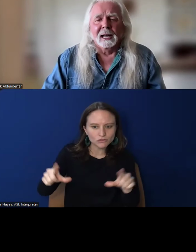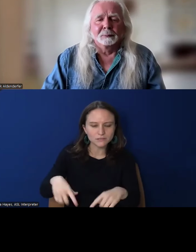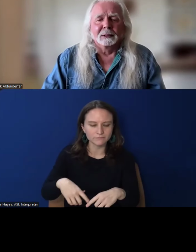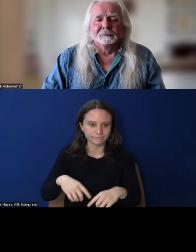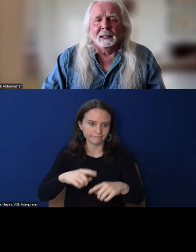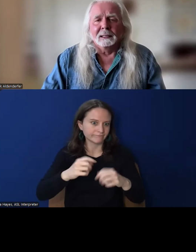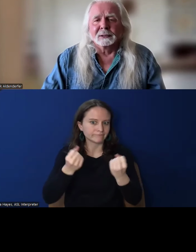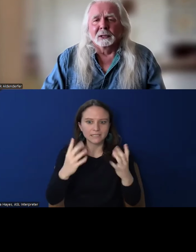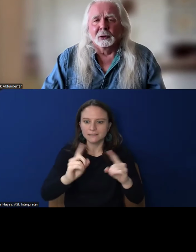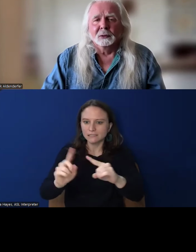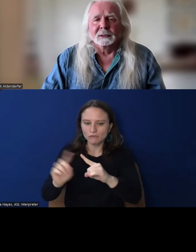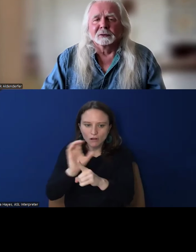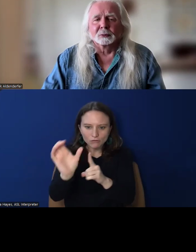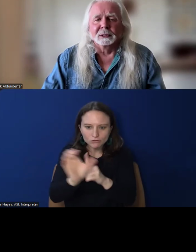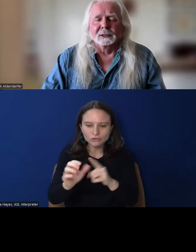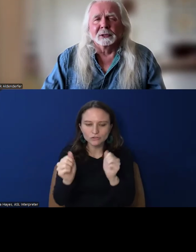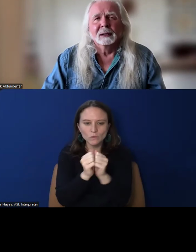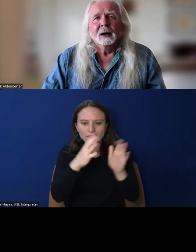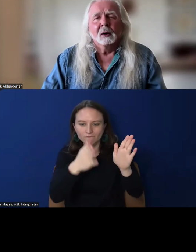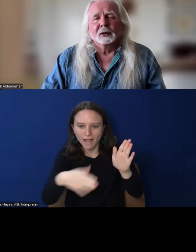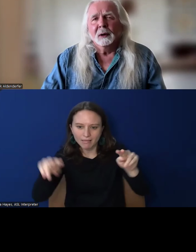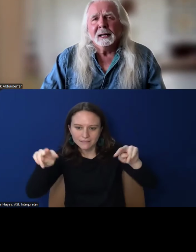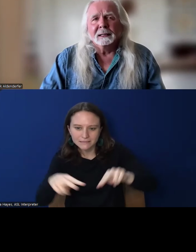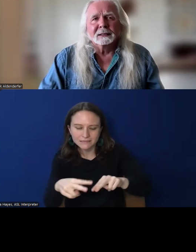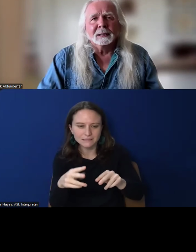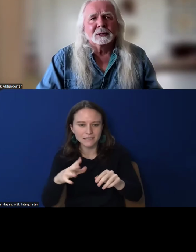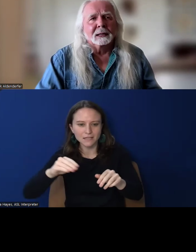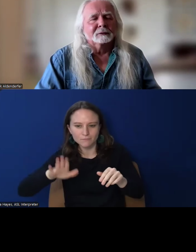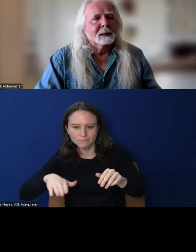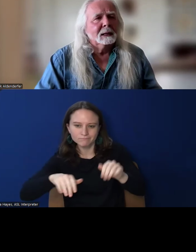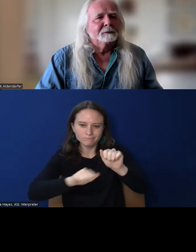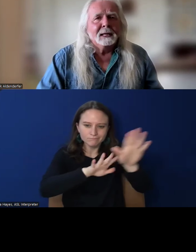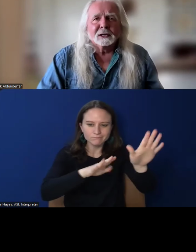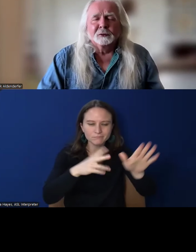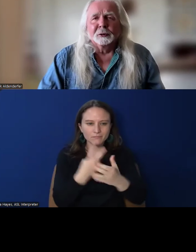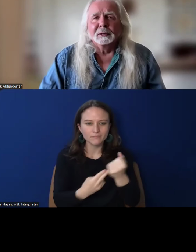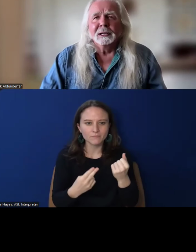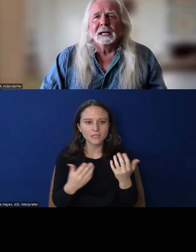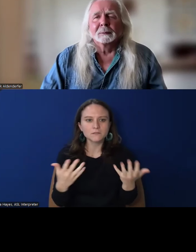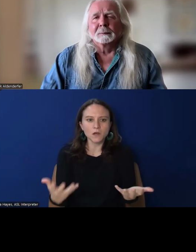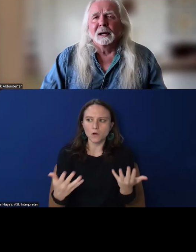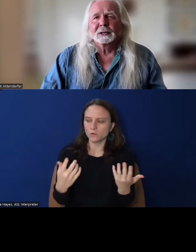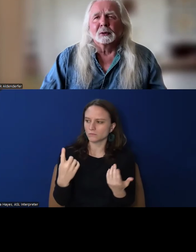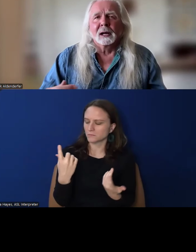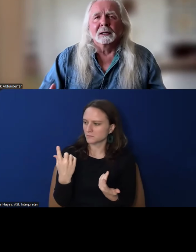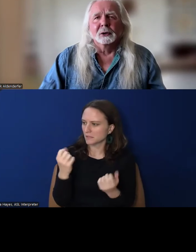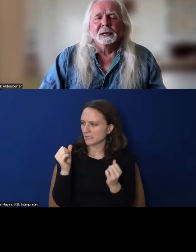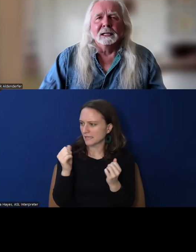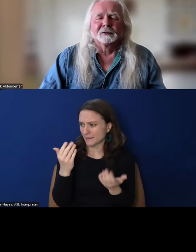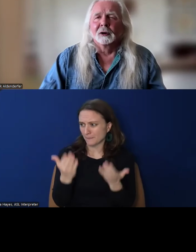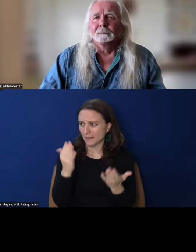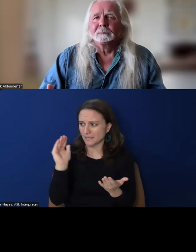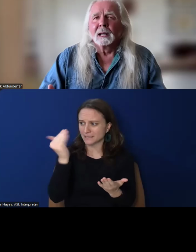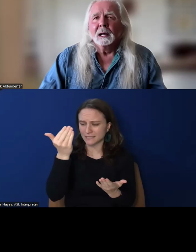that inhabit the valleys and the lowlands of this region. So, on the one hand, it seems kind of fanciful to be thinking about possible